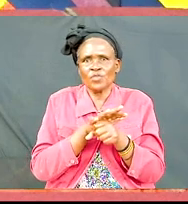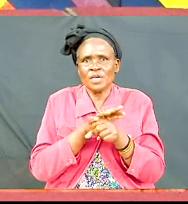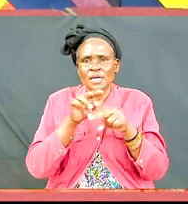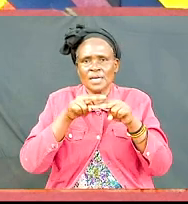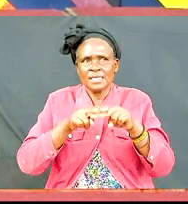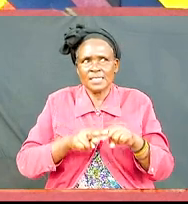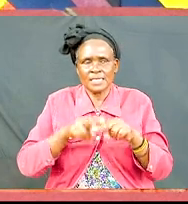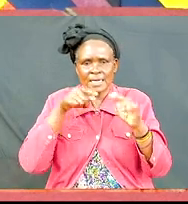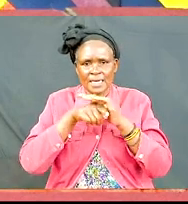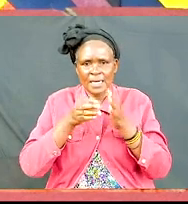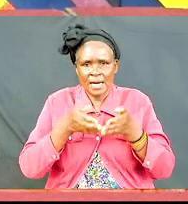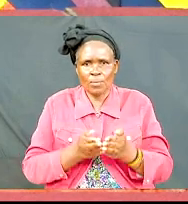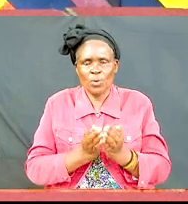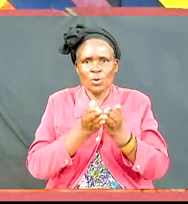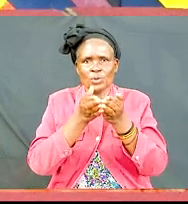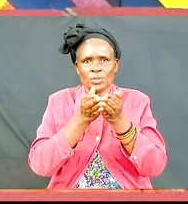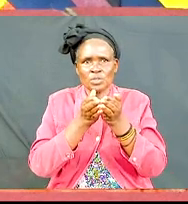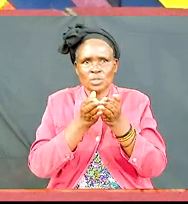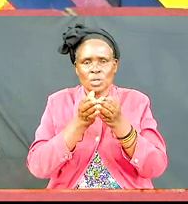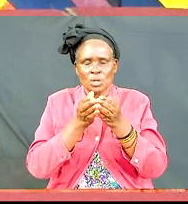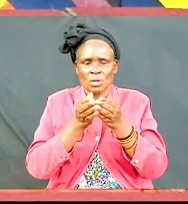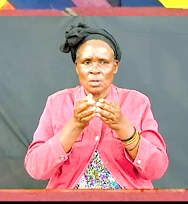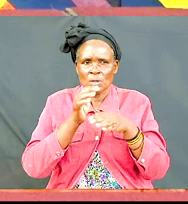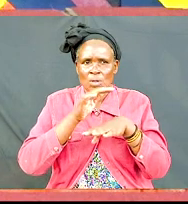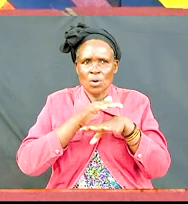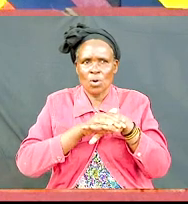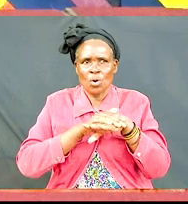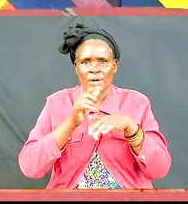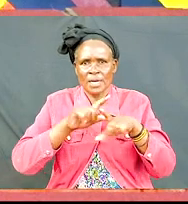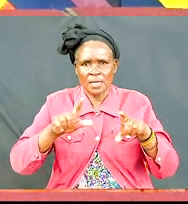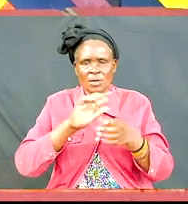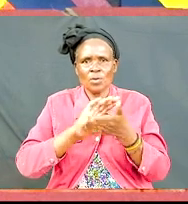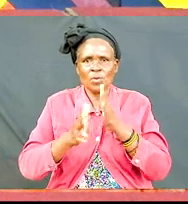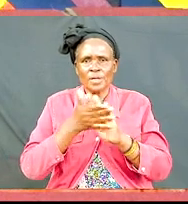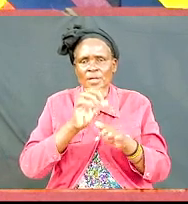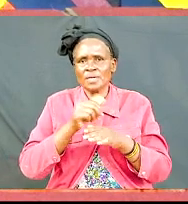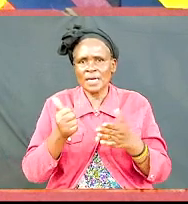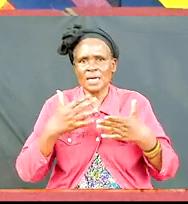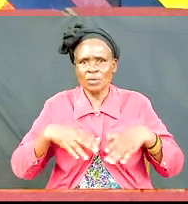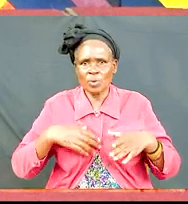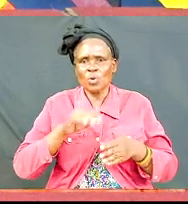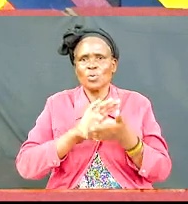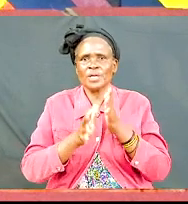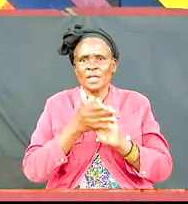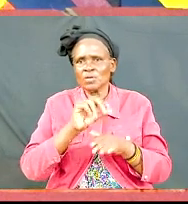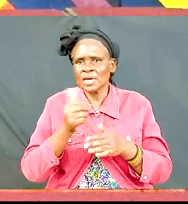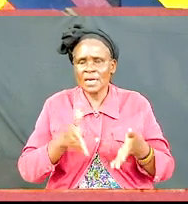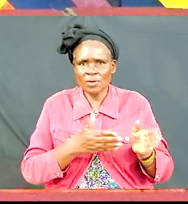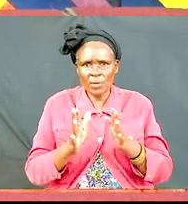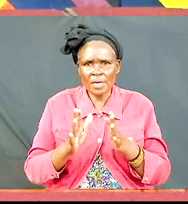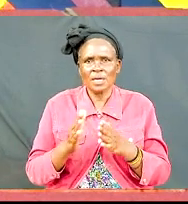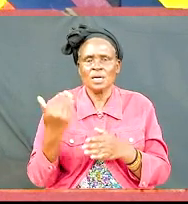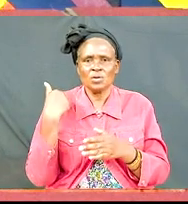in a boat on a little lake without any ripple, without any waves to disturb